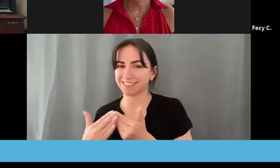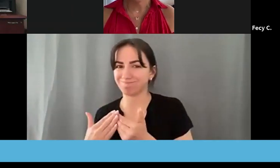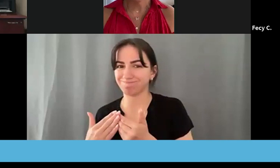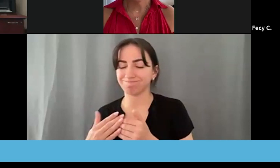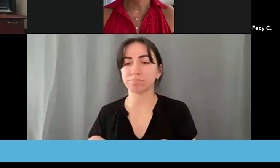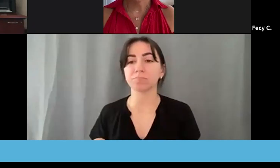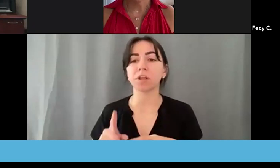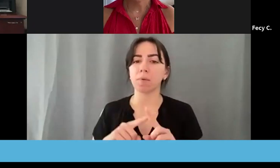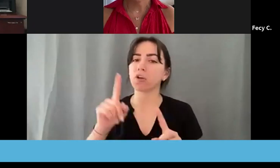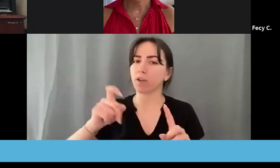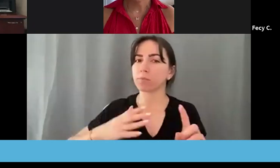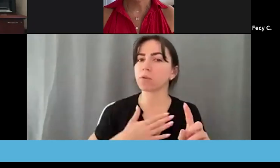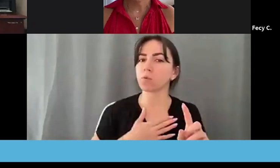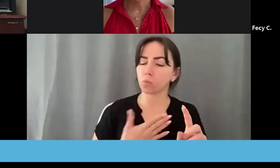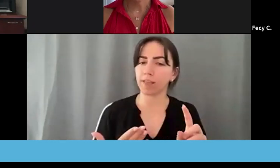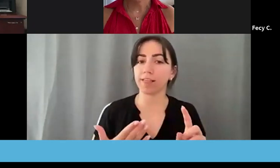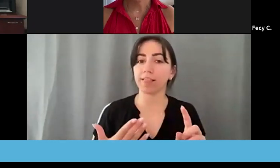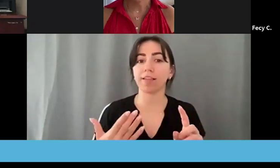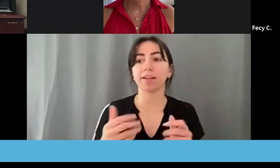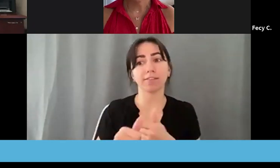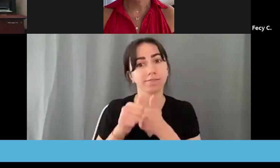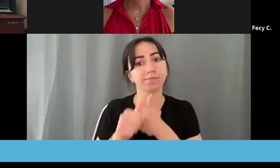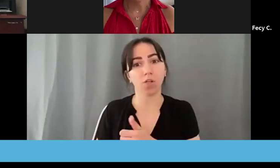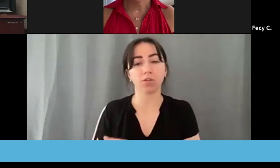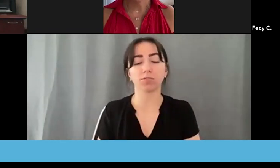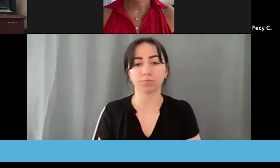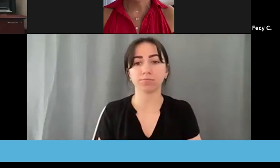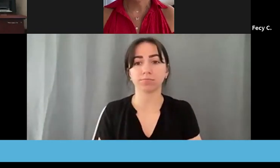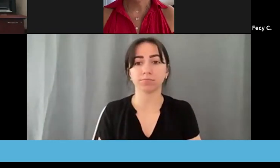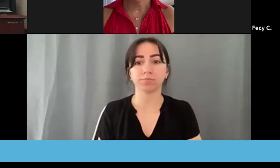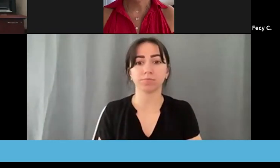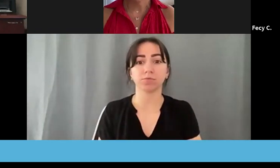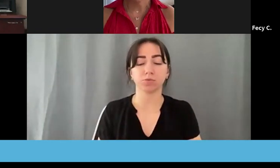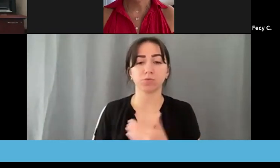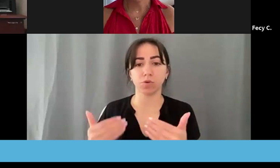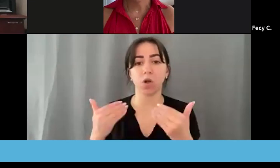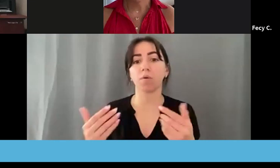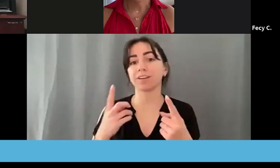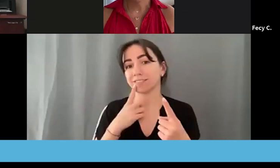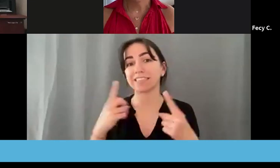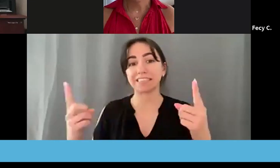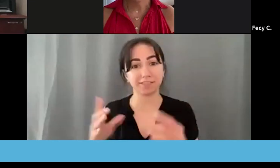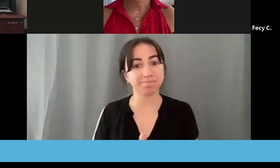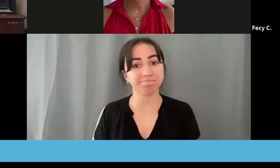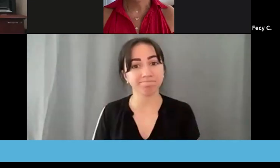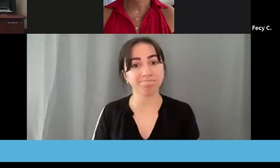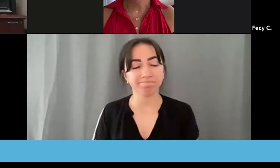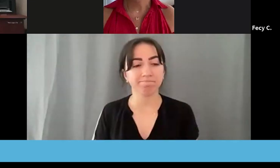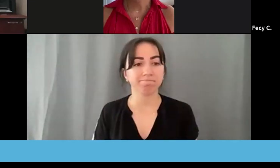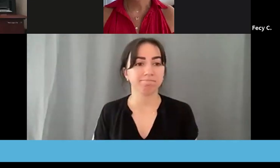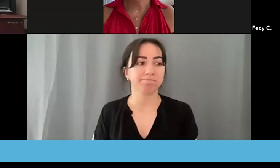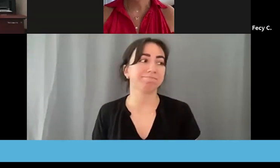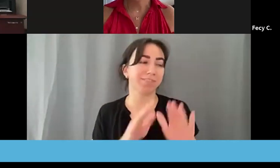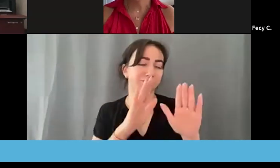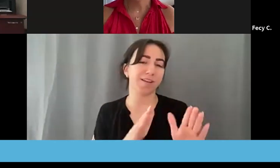have to be willing to be firm and stand in those morals to ultimately succeed in the long run. Oh,